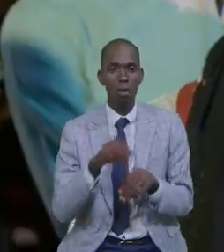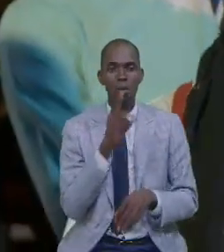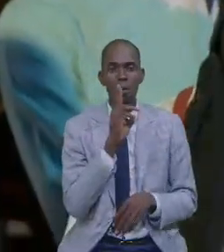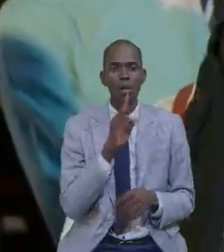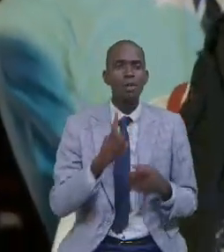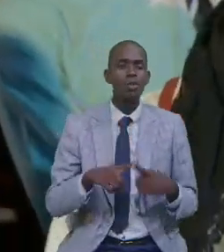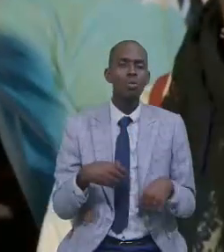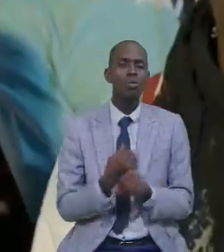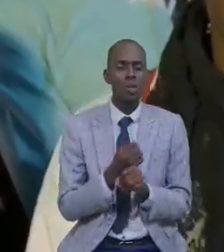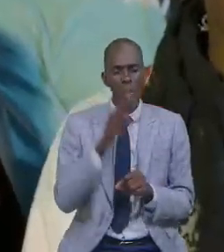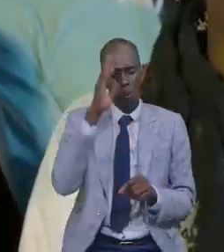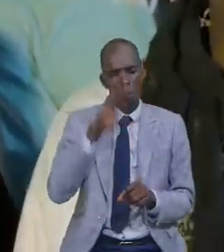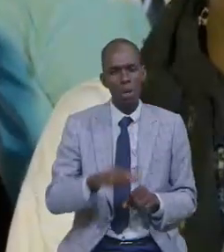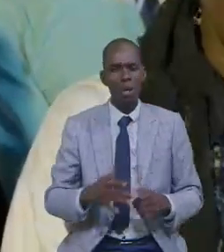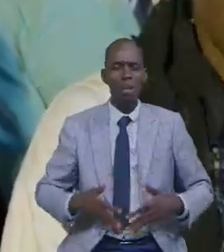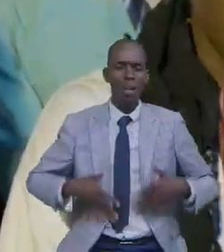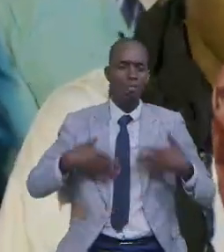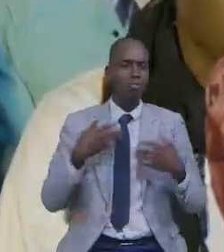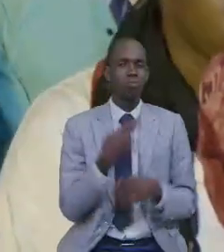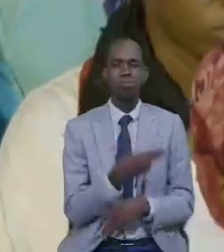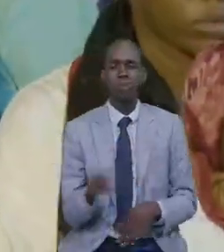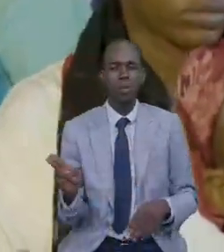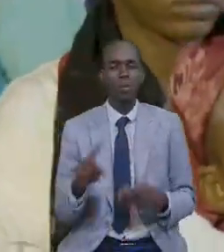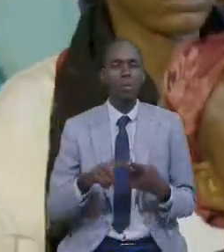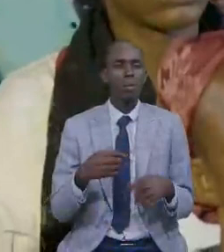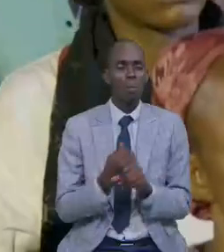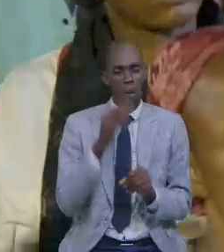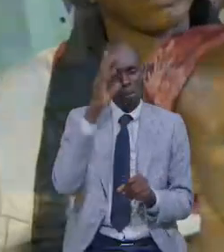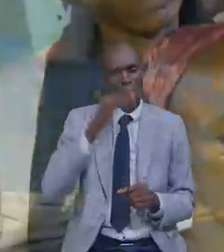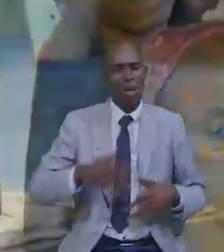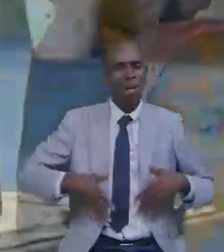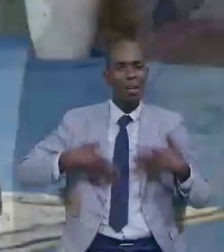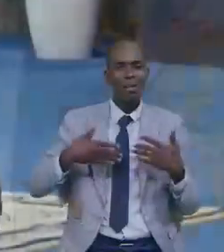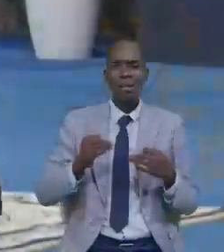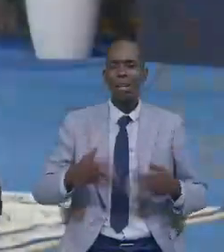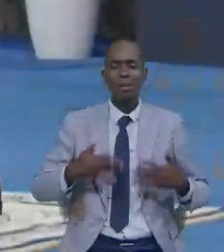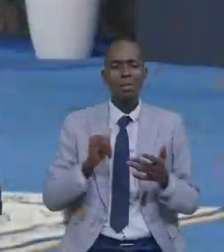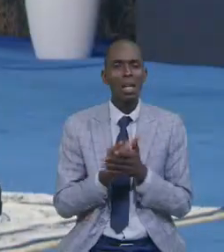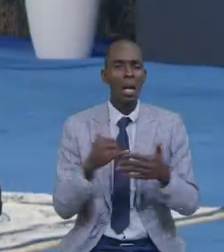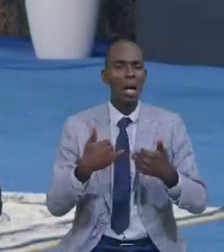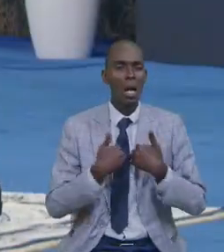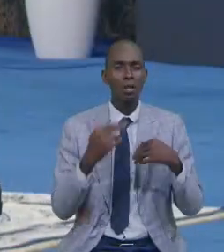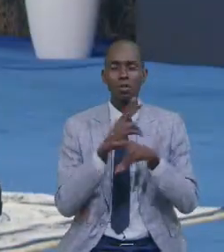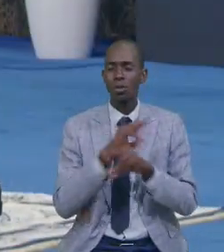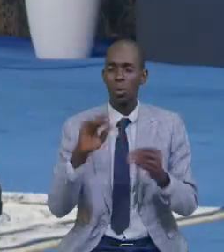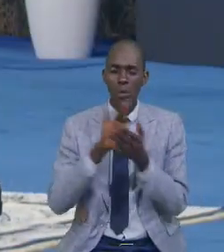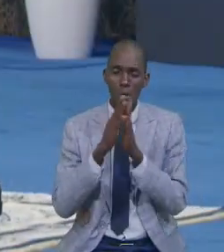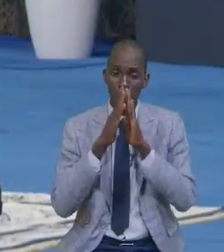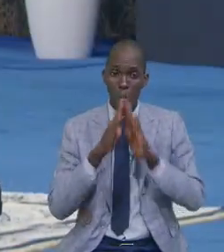life, a life that didn't have any peace. But if thou canst